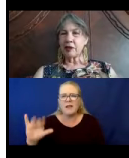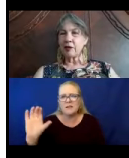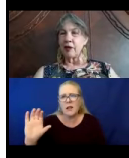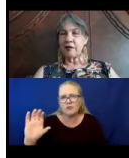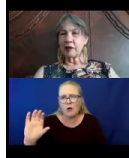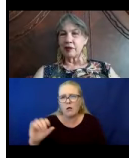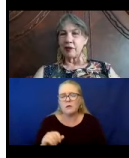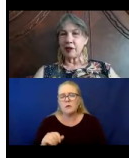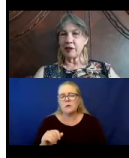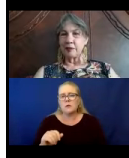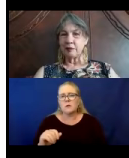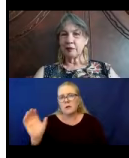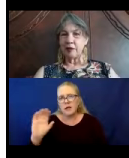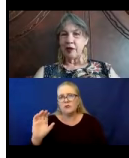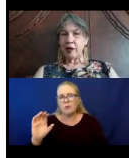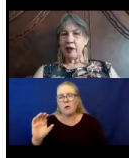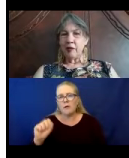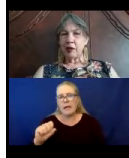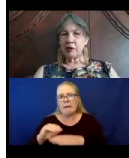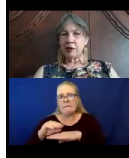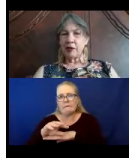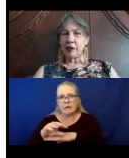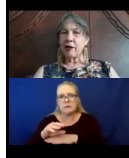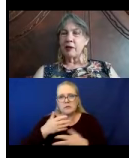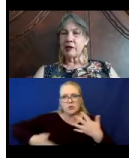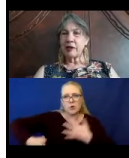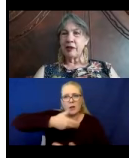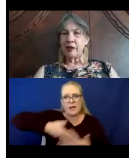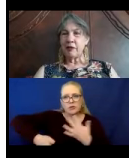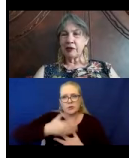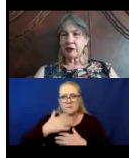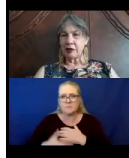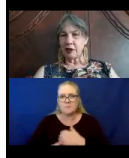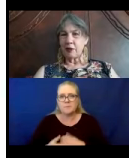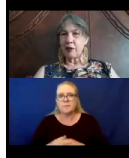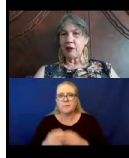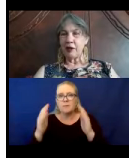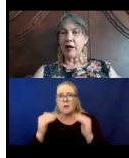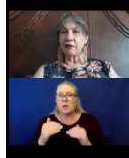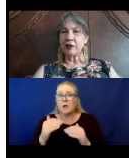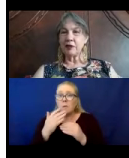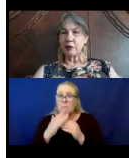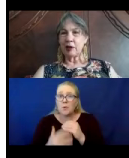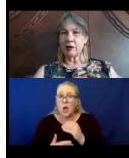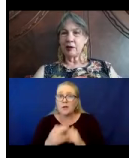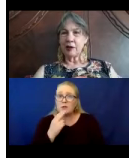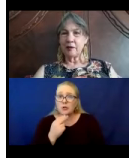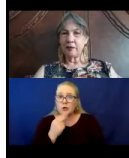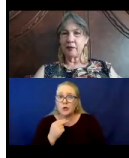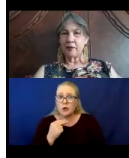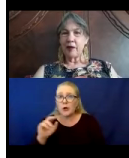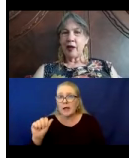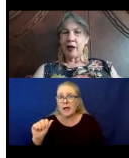because cholesterol can affect circulation. Blood sugar and A1C. A1C is a 3-month average of your blood